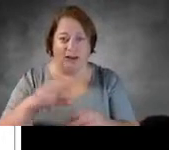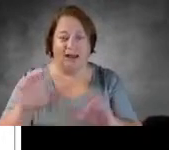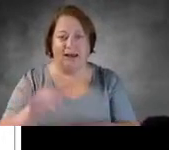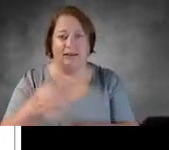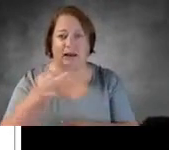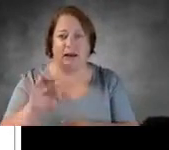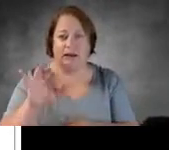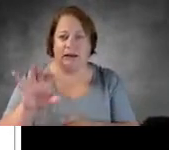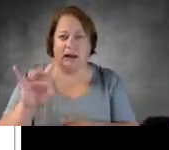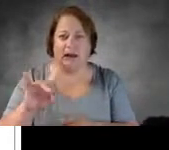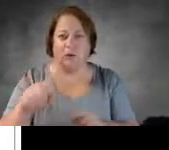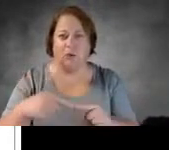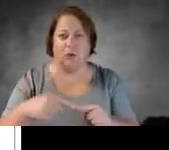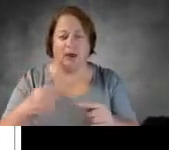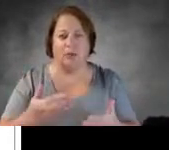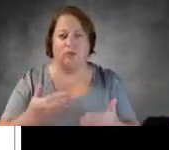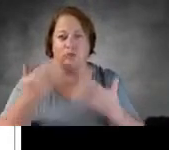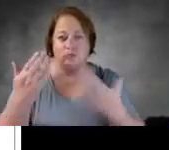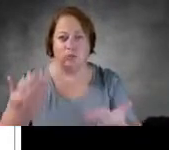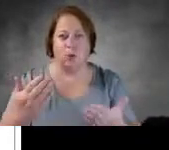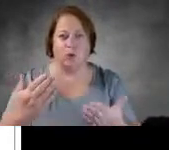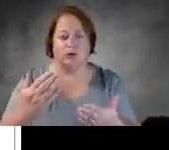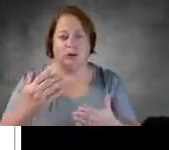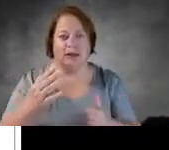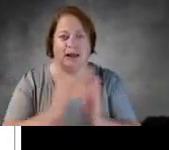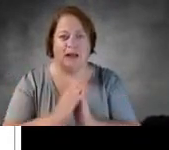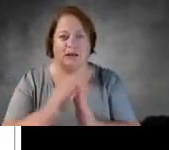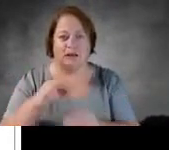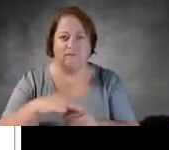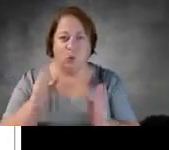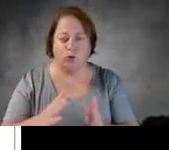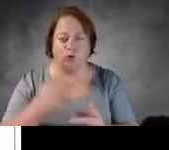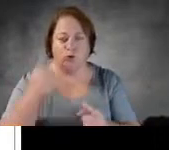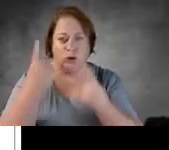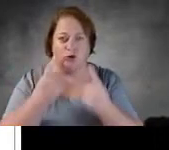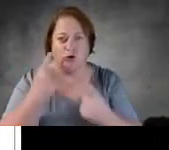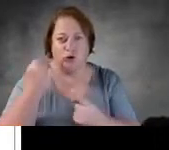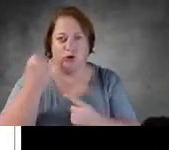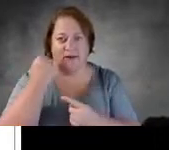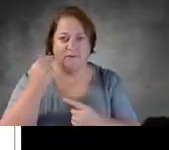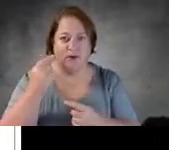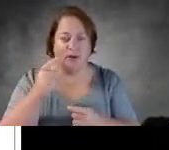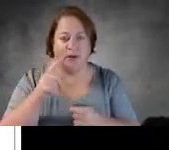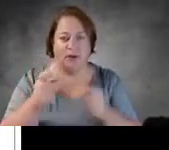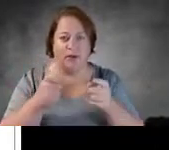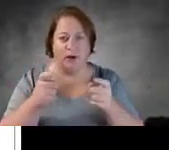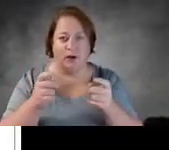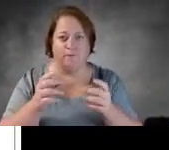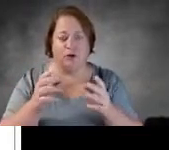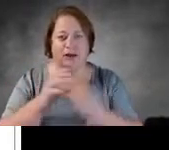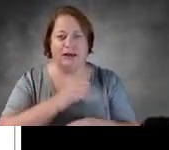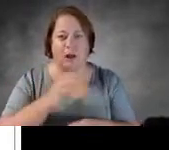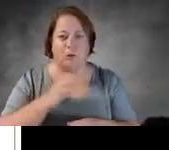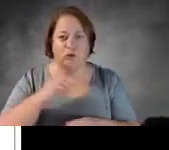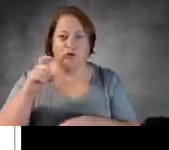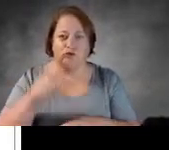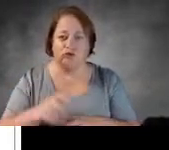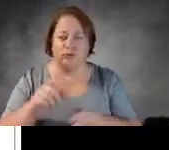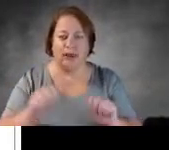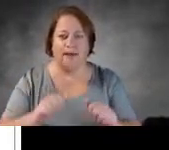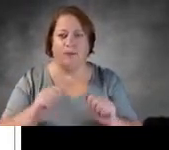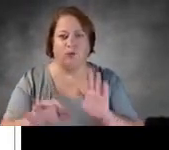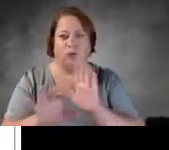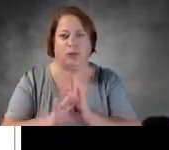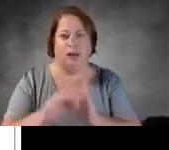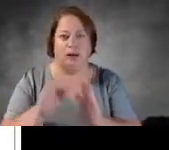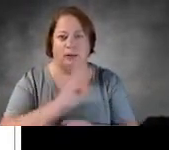they placed a proposal on the ballot that asked voters in the county to consider whether the governing council should be empowered to elect SSD